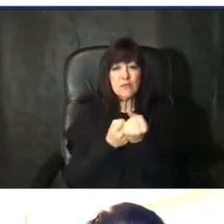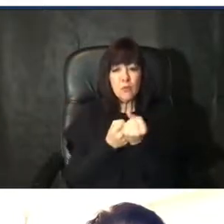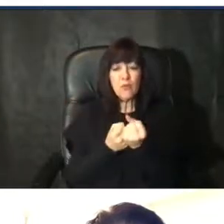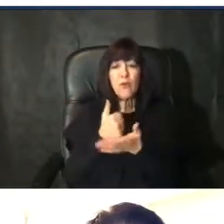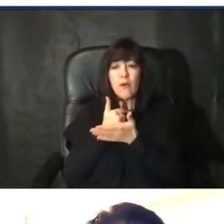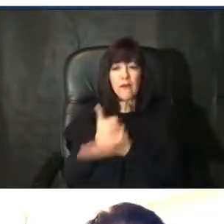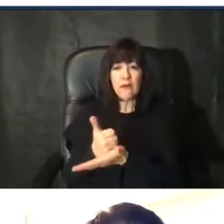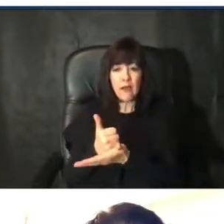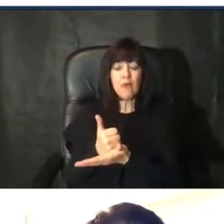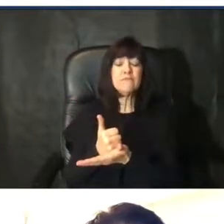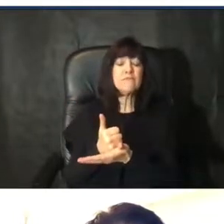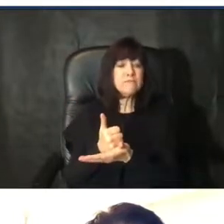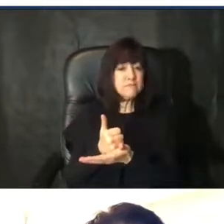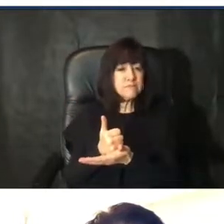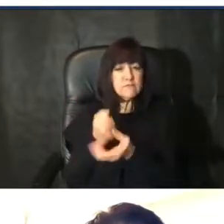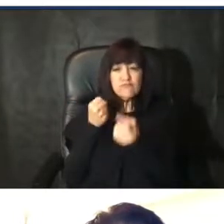triggered, and